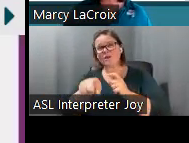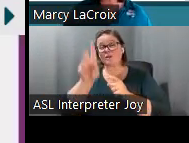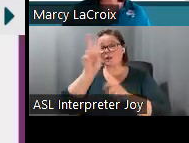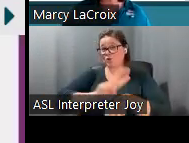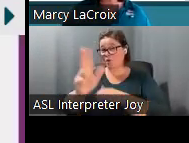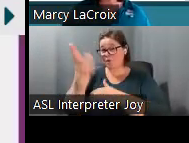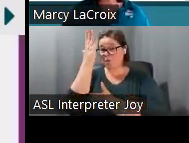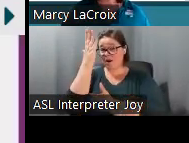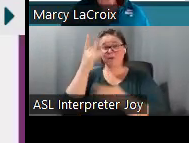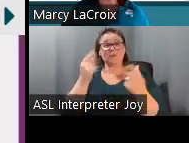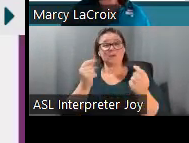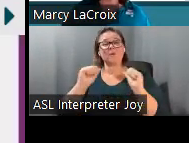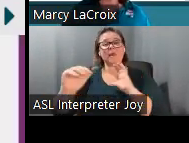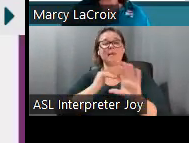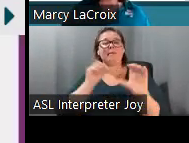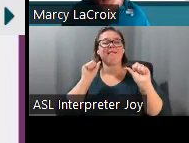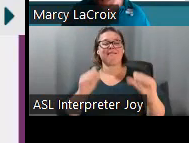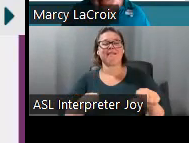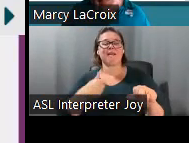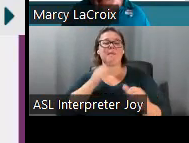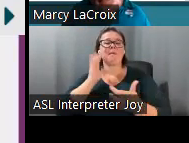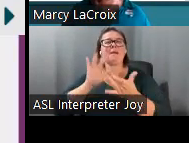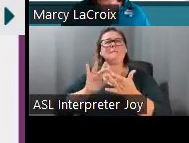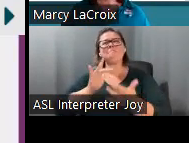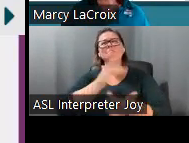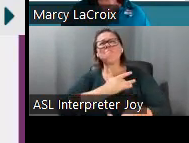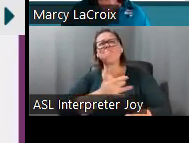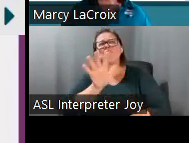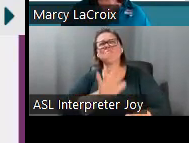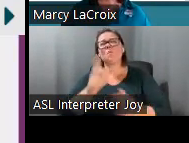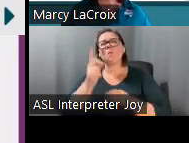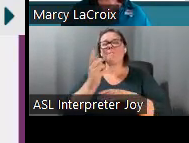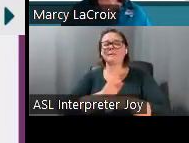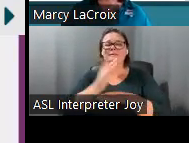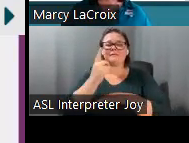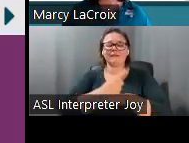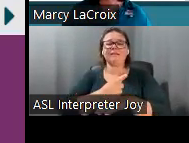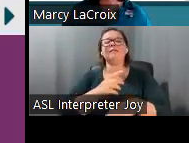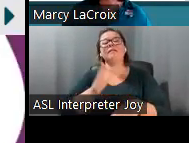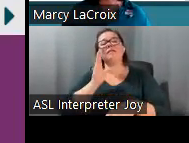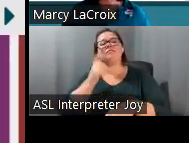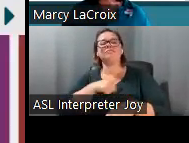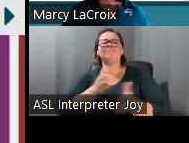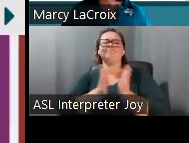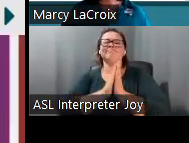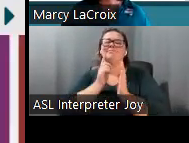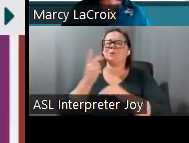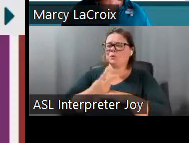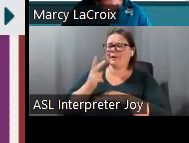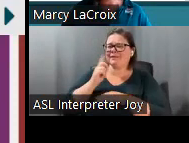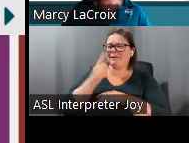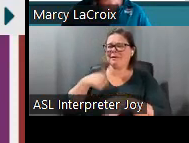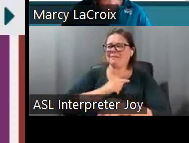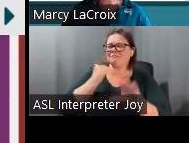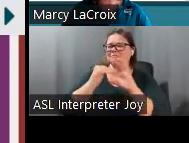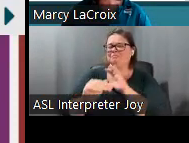can always email us and we get back to you usually within a business day. We do ask for the grace of 2 business days, but